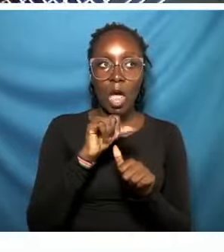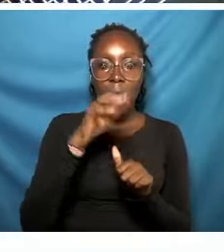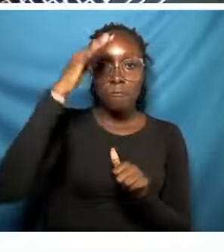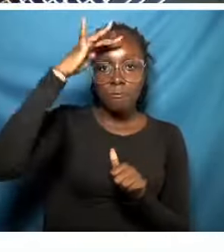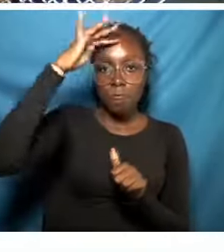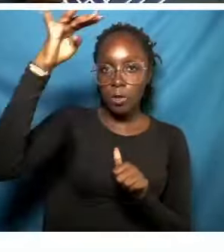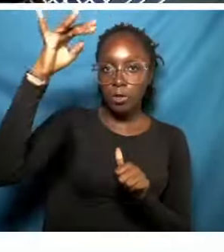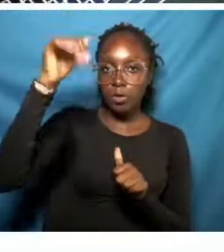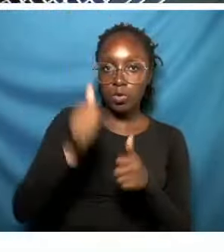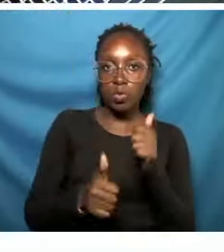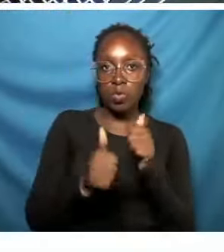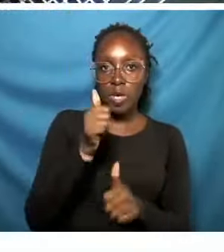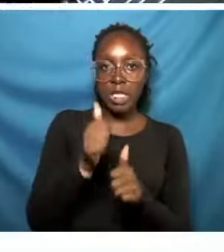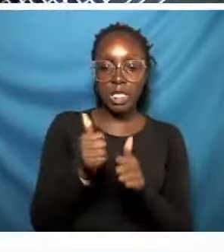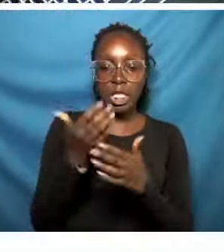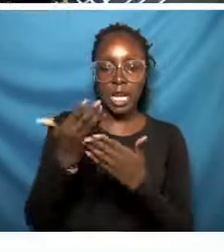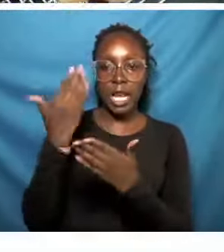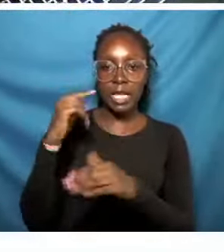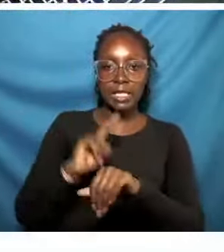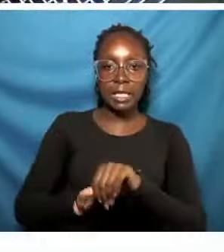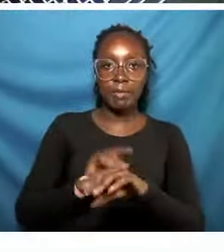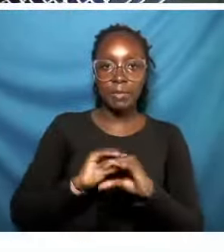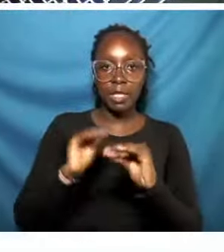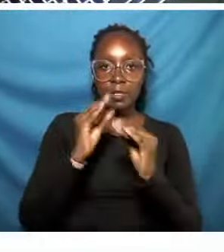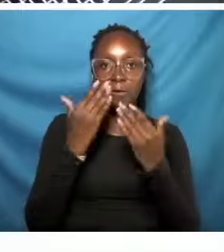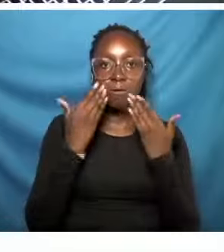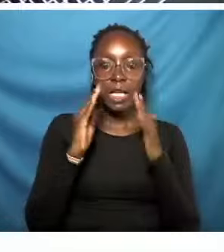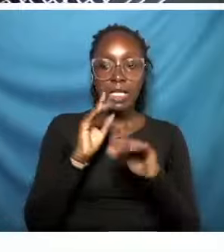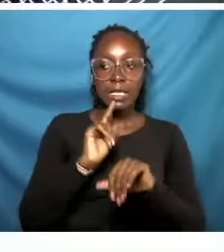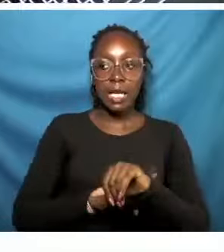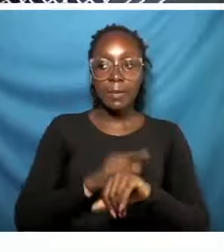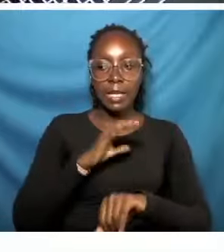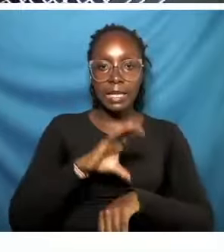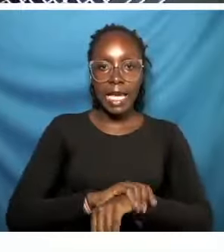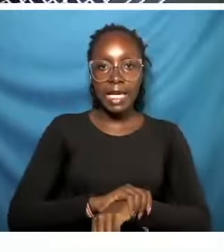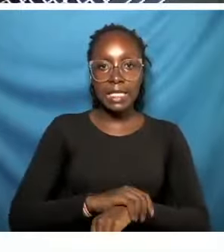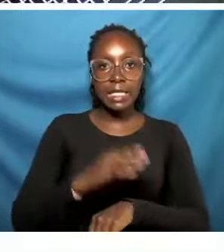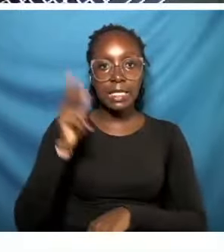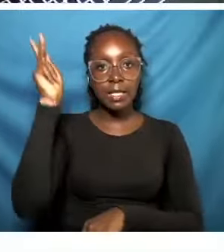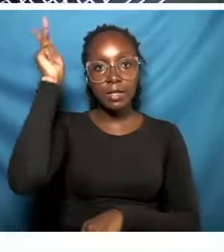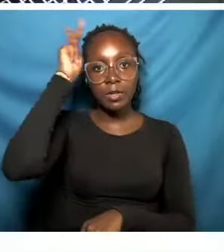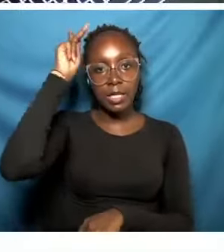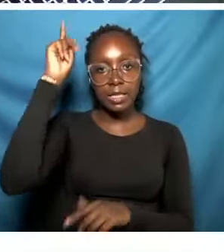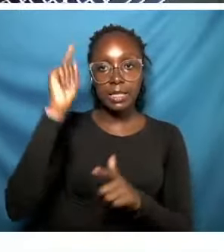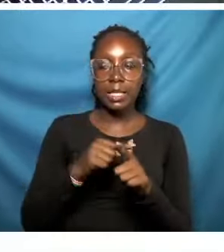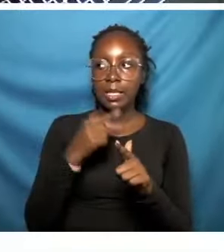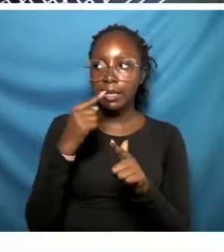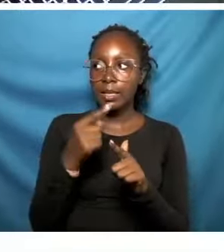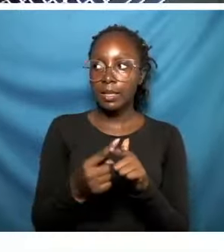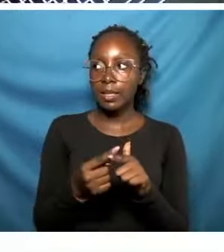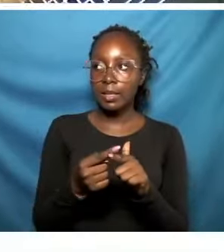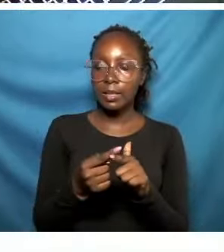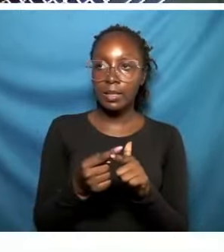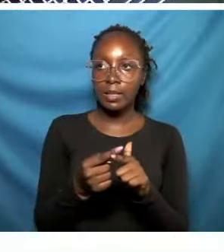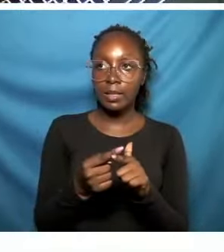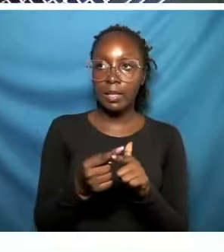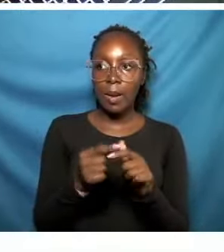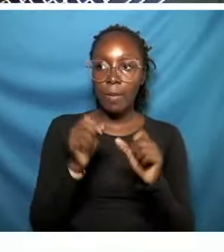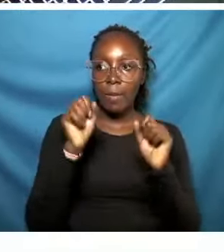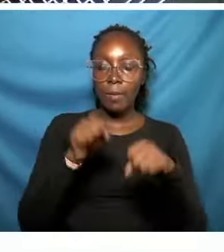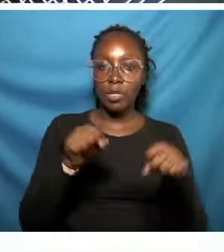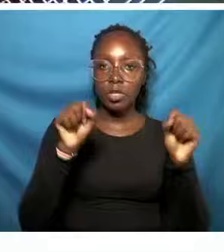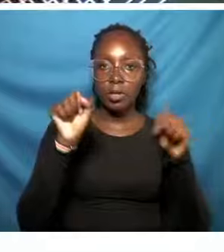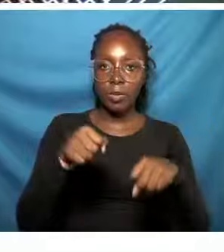teach last time, that when you possess a level of knowledge, then you are able